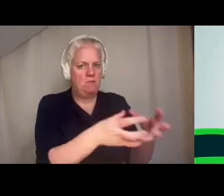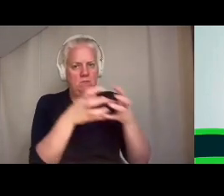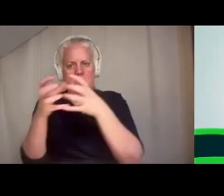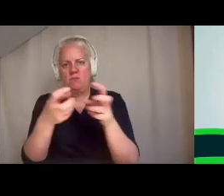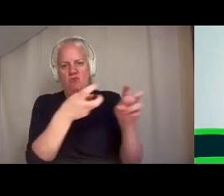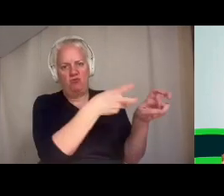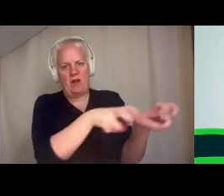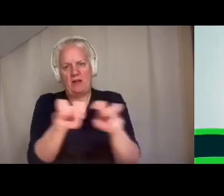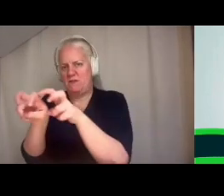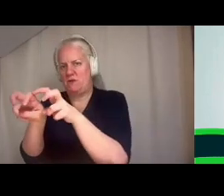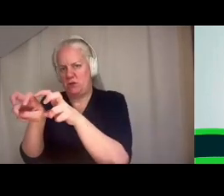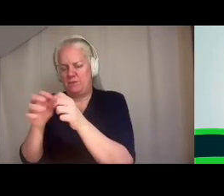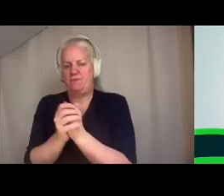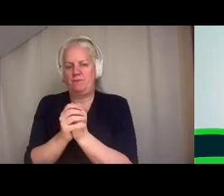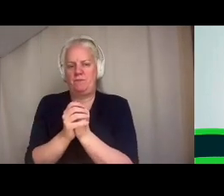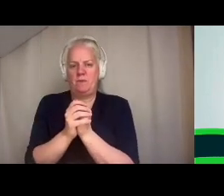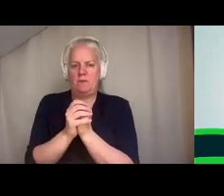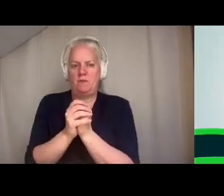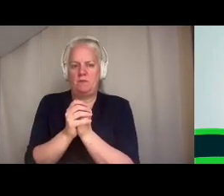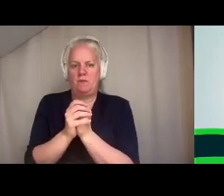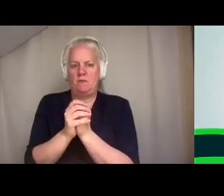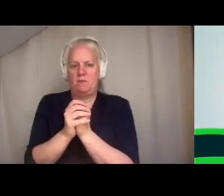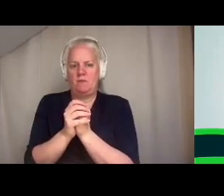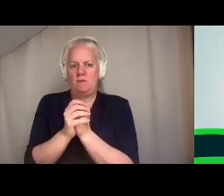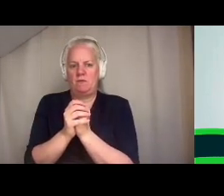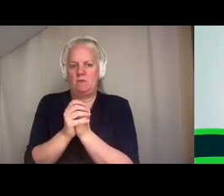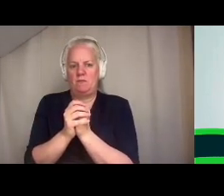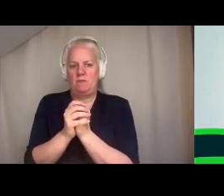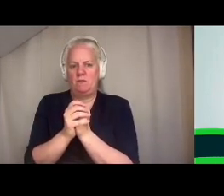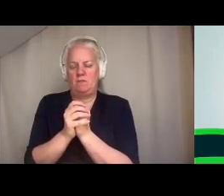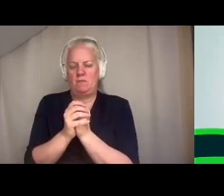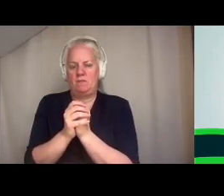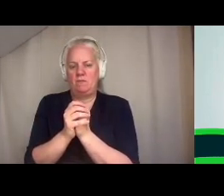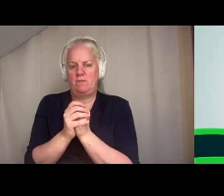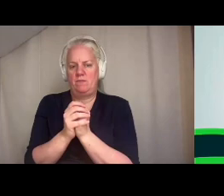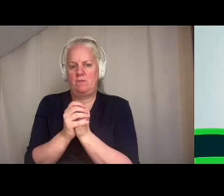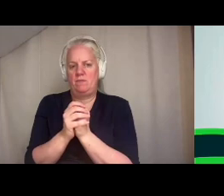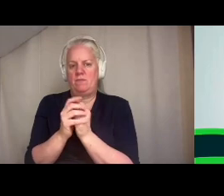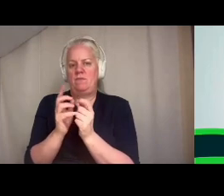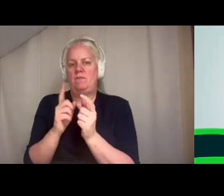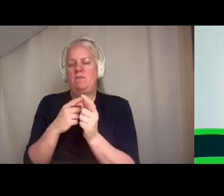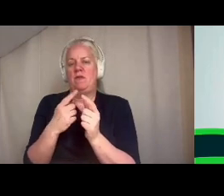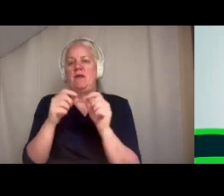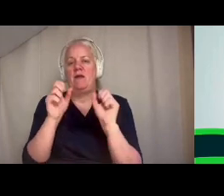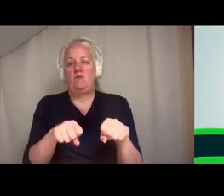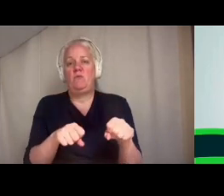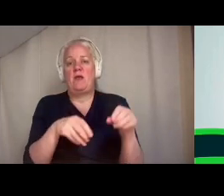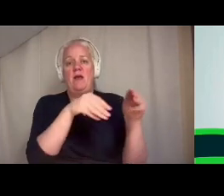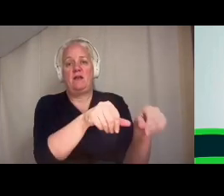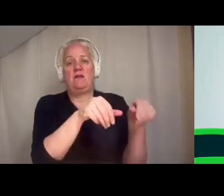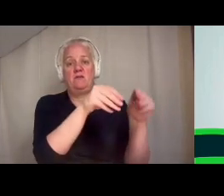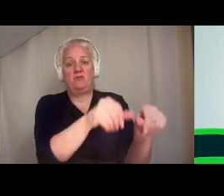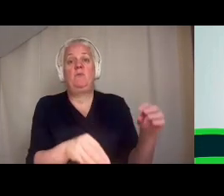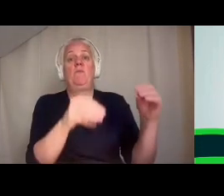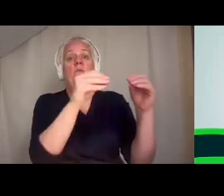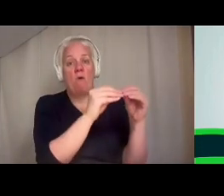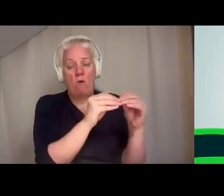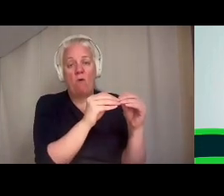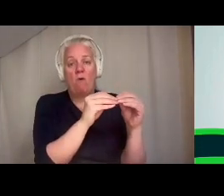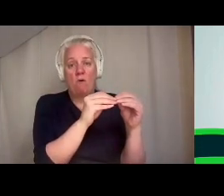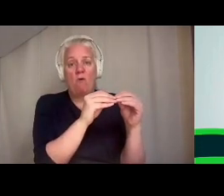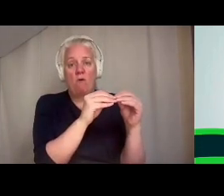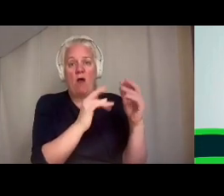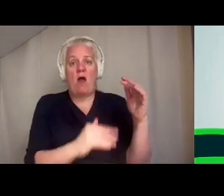contribute additional funds to your ABLE account up to the calendar year's contribution limits. So